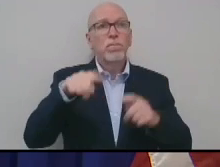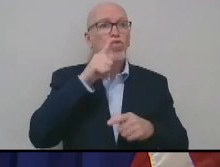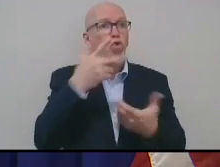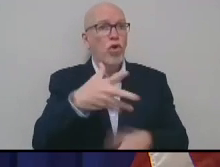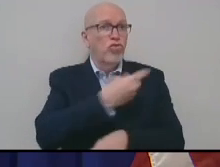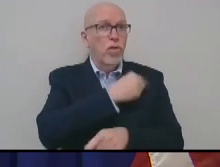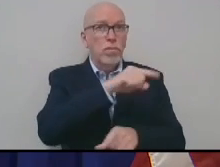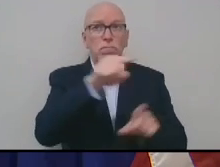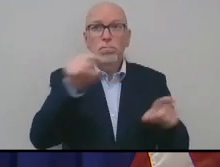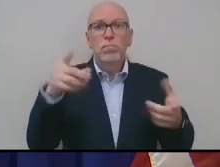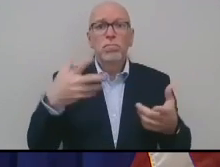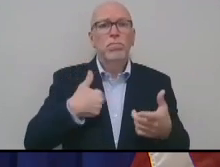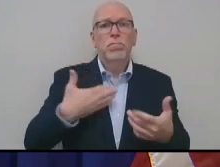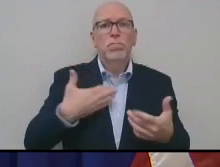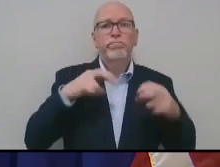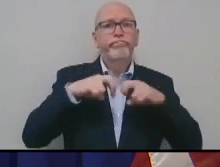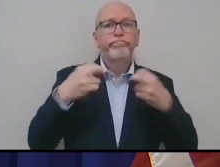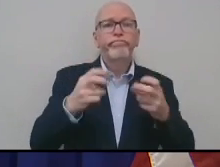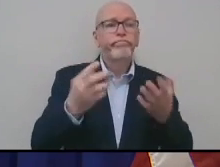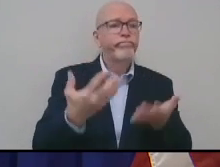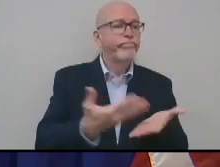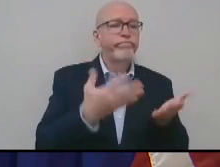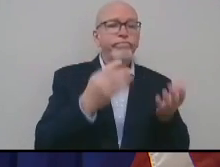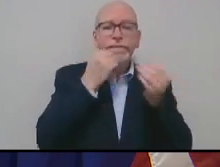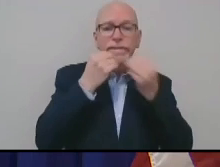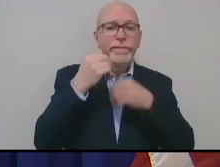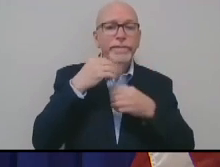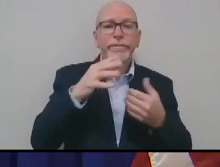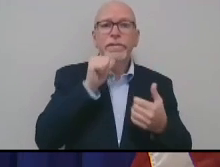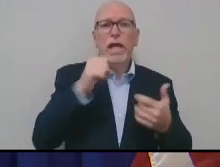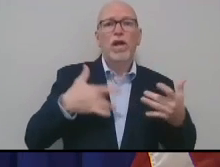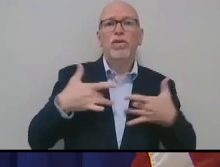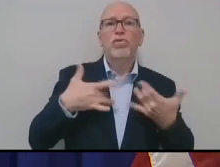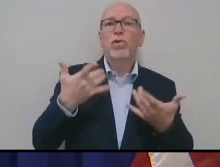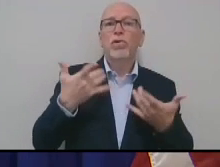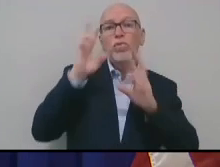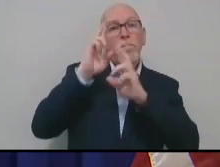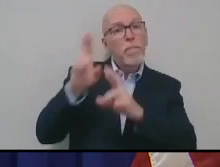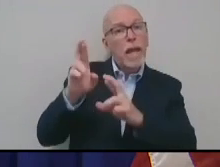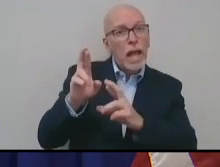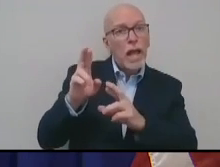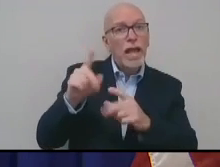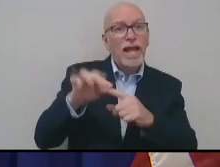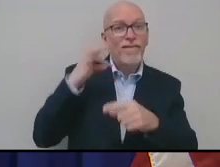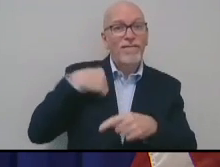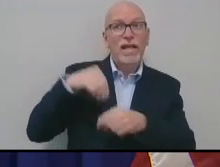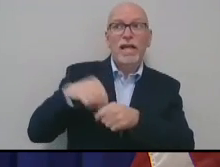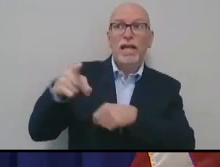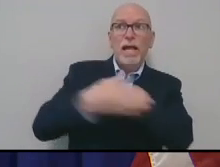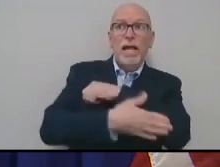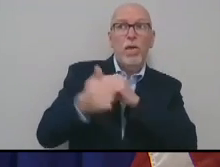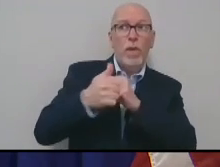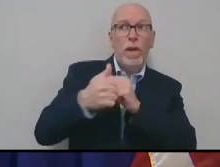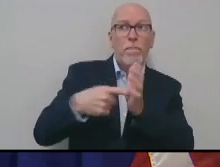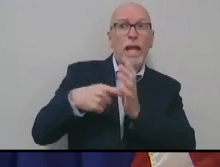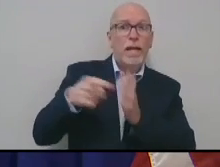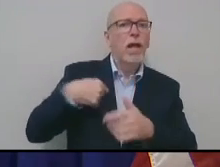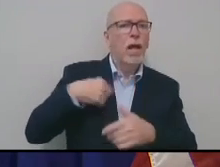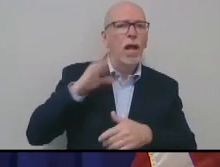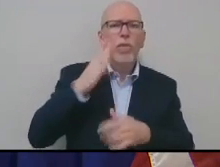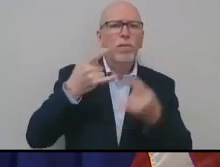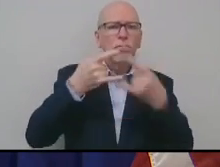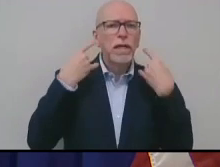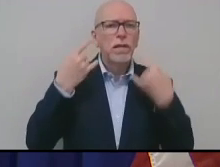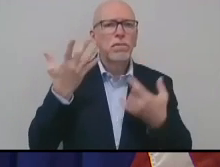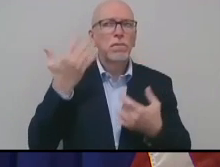and having a meal and not really being concerned. I mean, out of respect, especially when I'm in a county that has a mask mandate, I will put my mask on